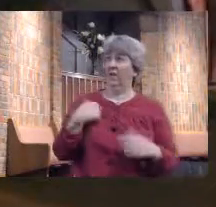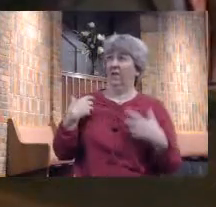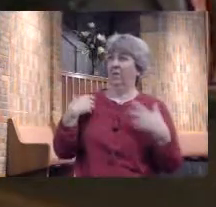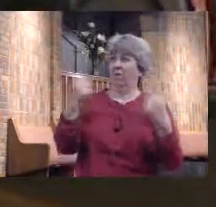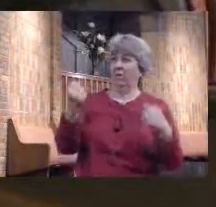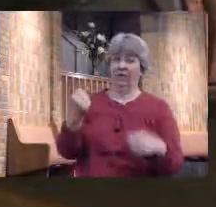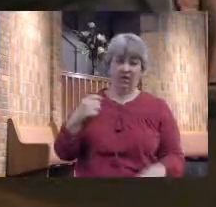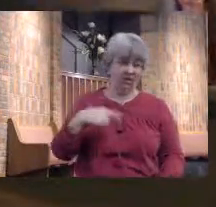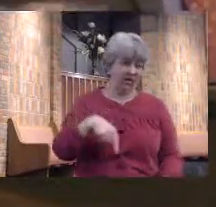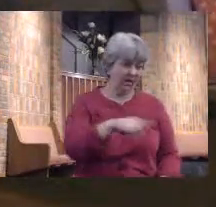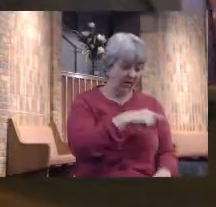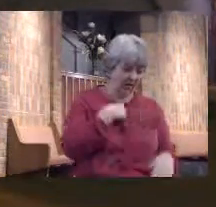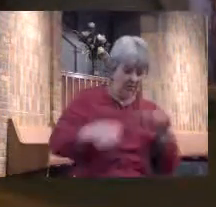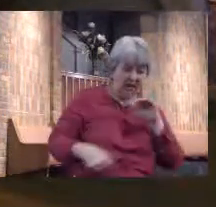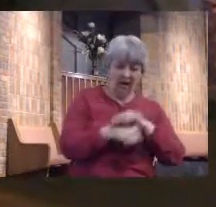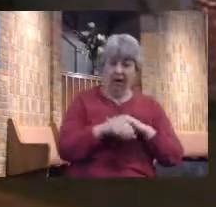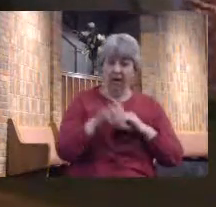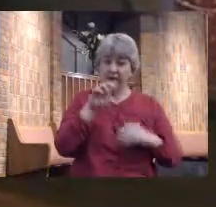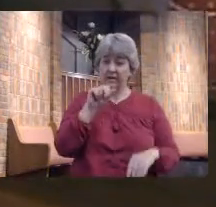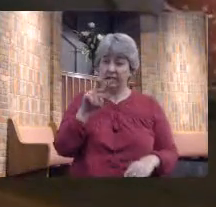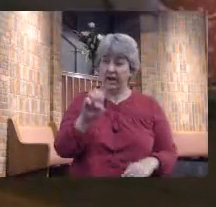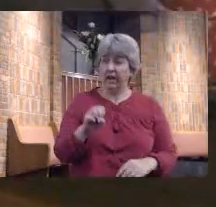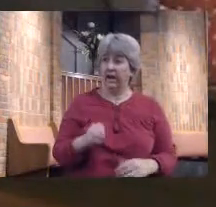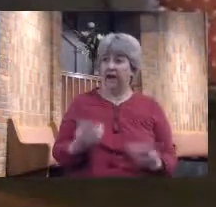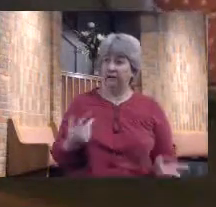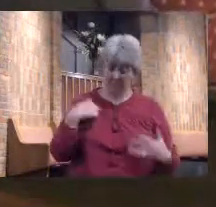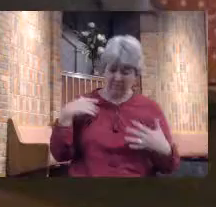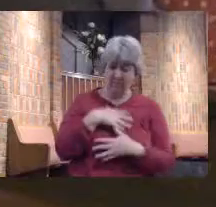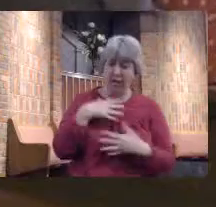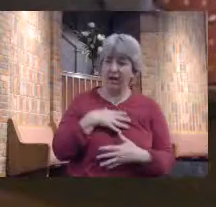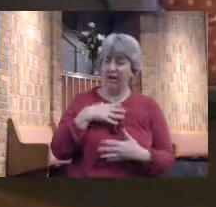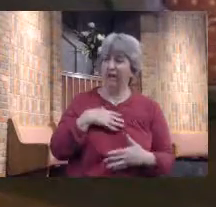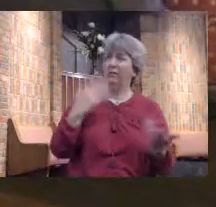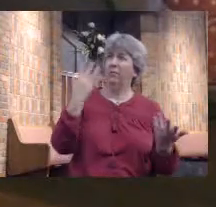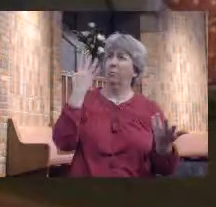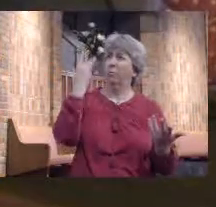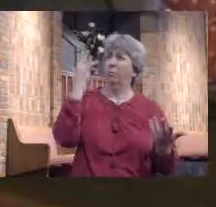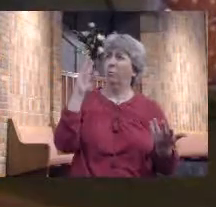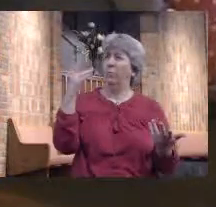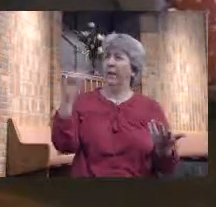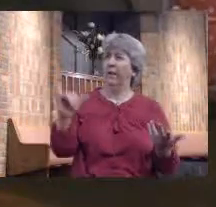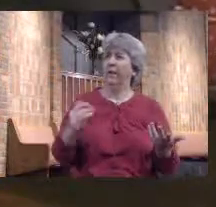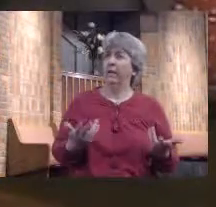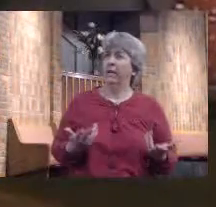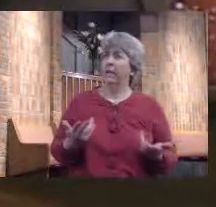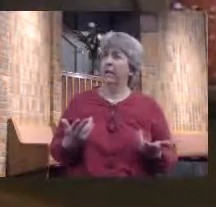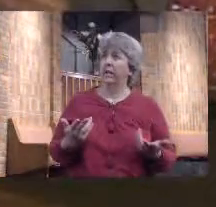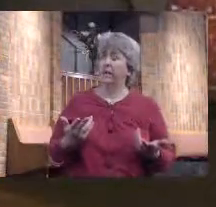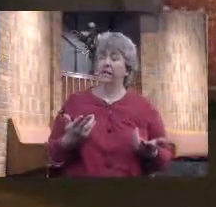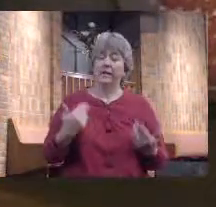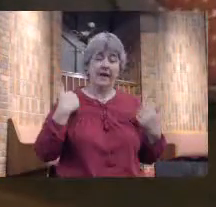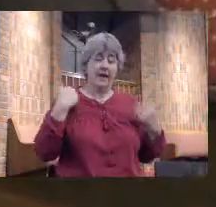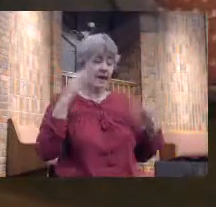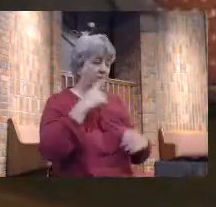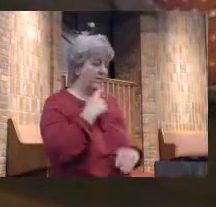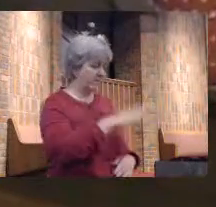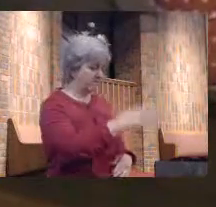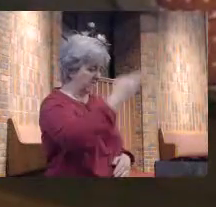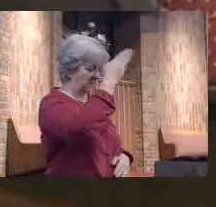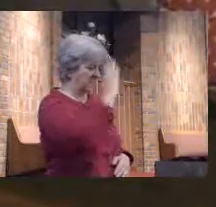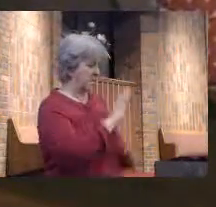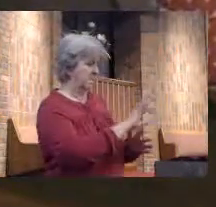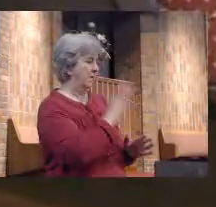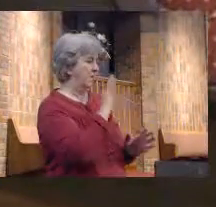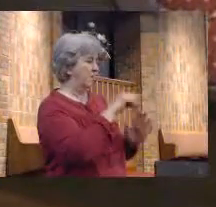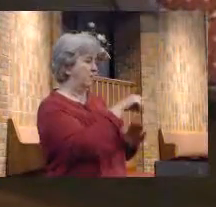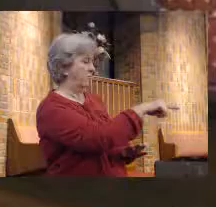all living in caves and why are we all afraid?" And the angel said, "God is going to raise you up to be the power."